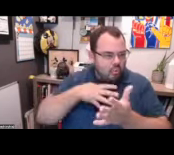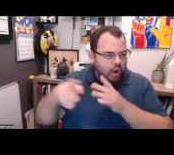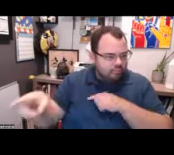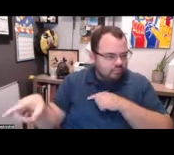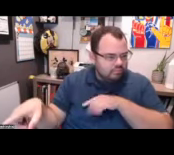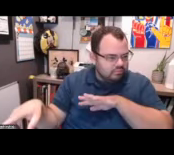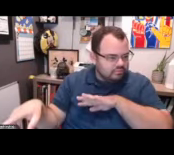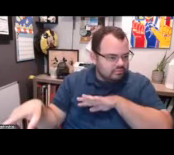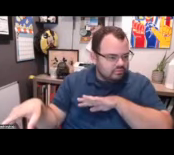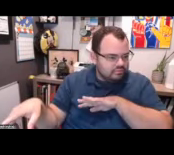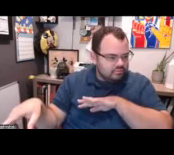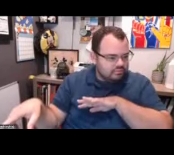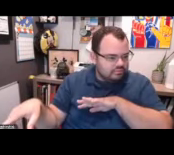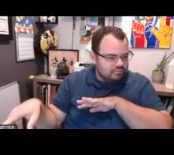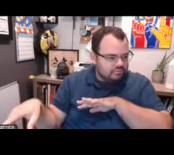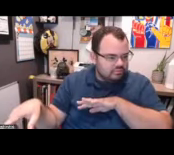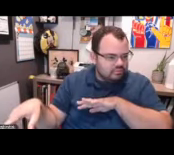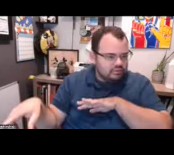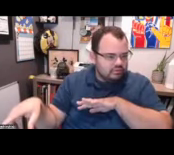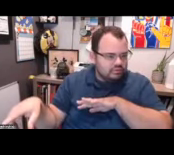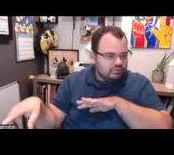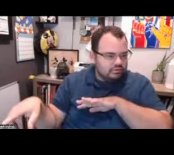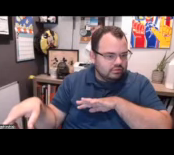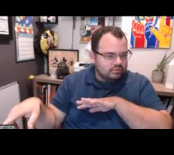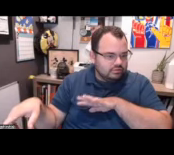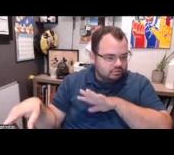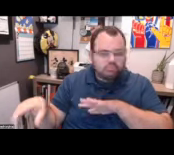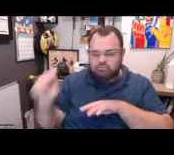Did I explain that clearly about the graph?